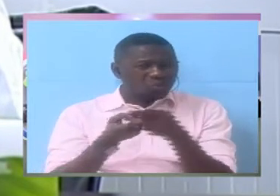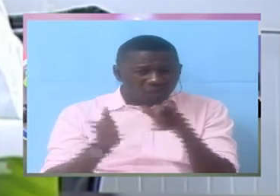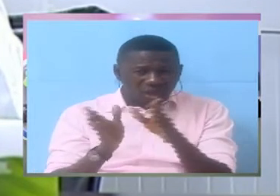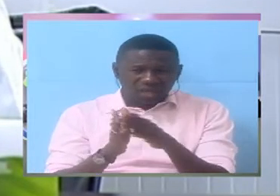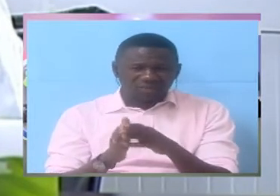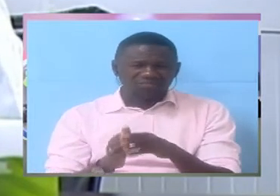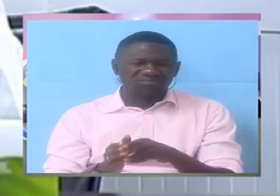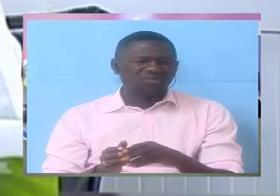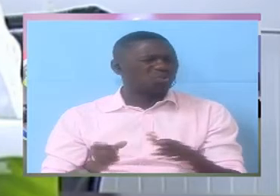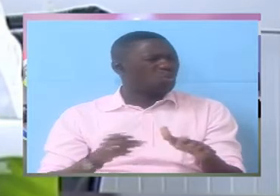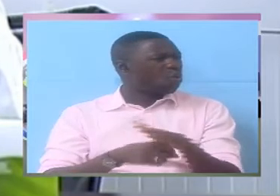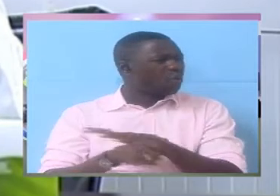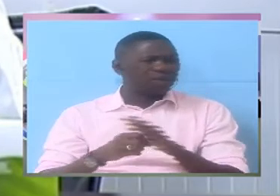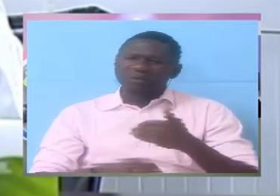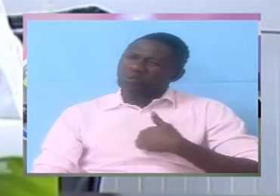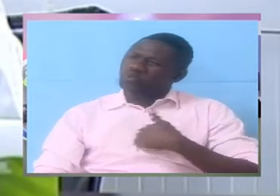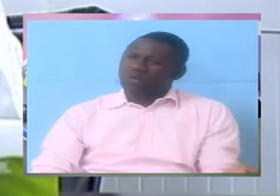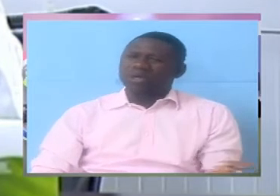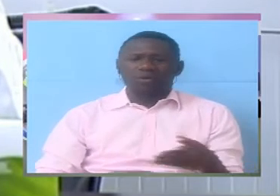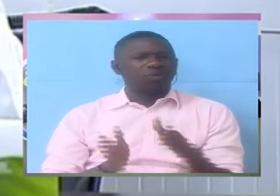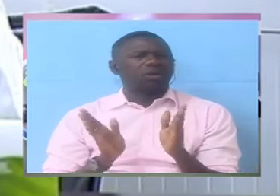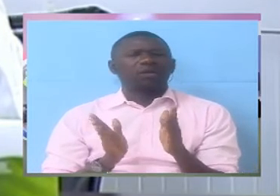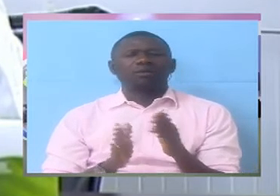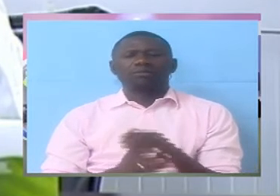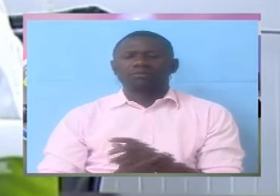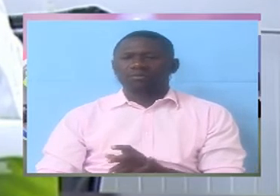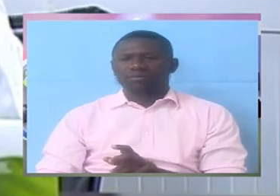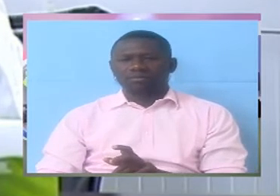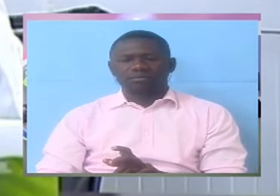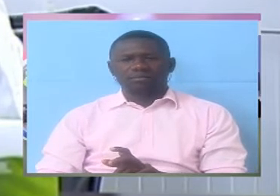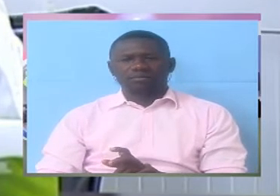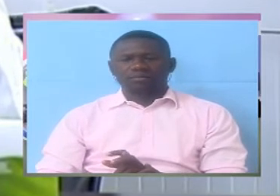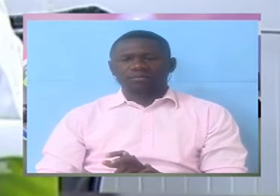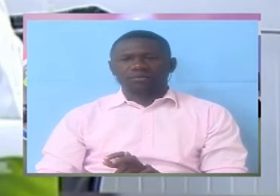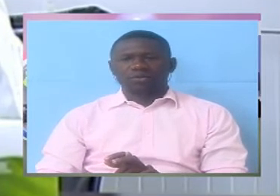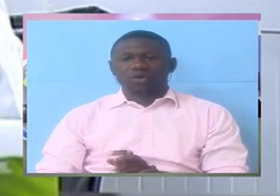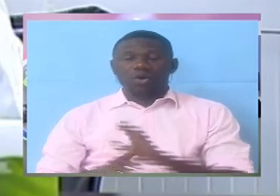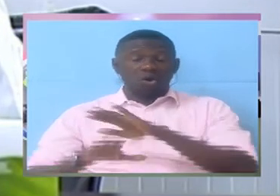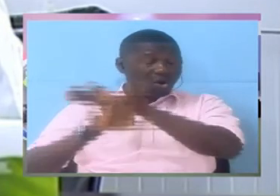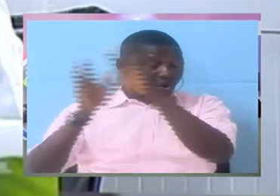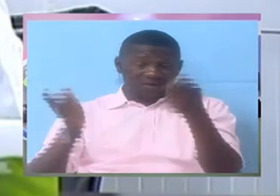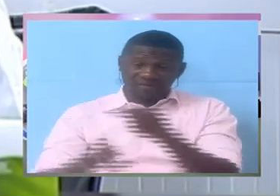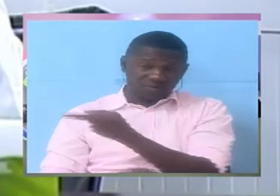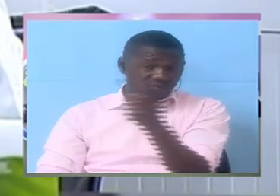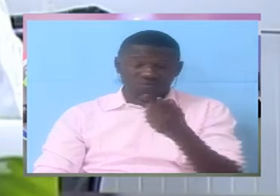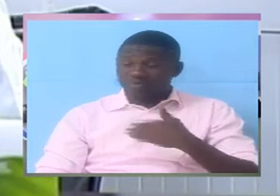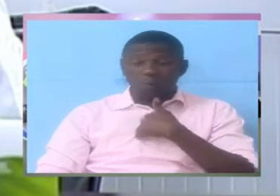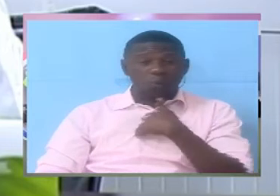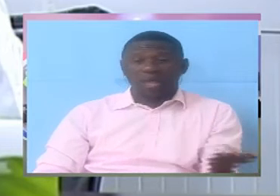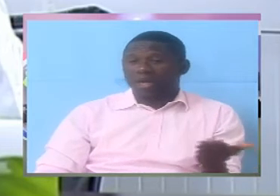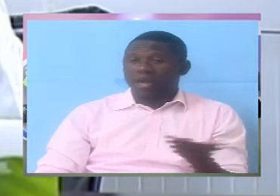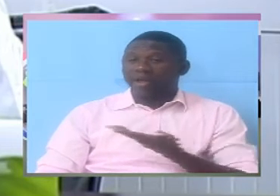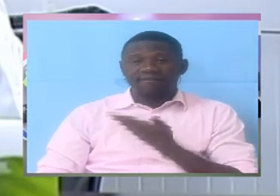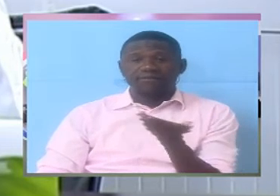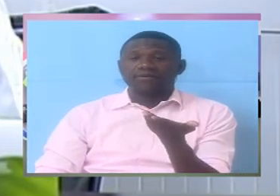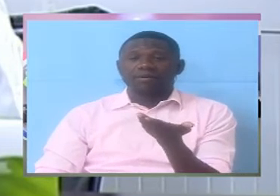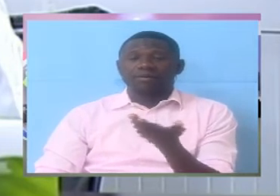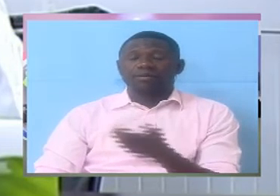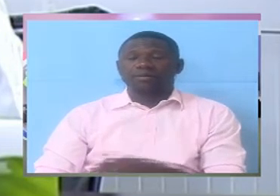No, all of you were wicked. I cannot.